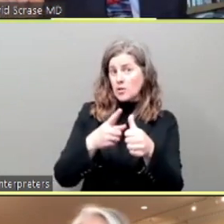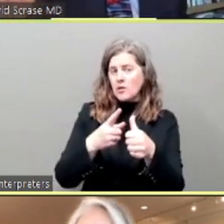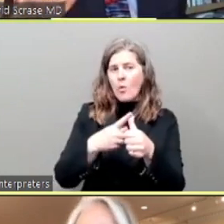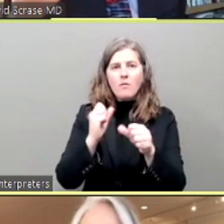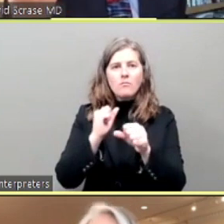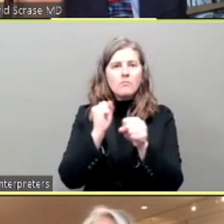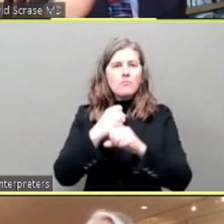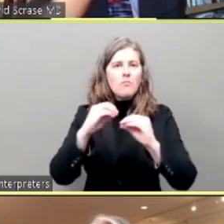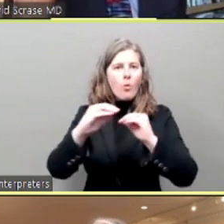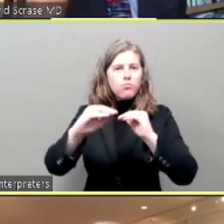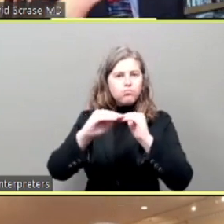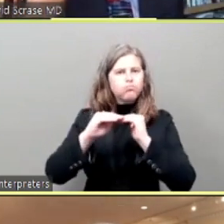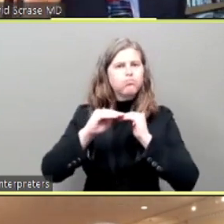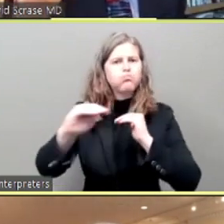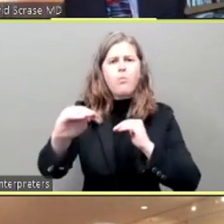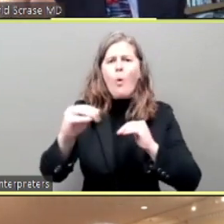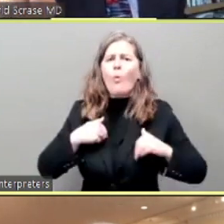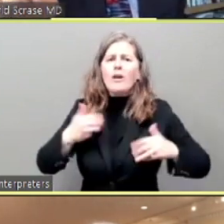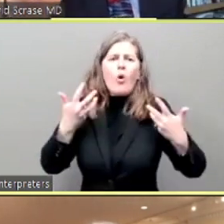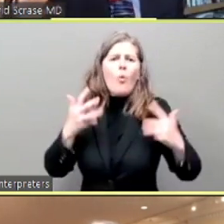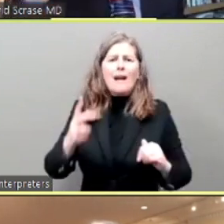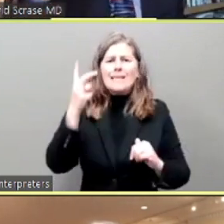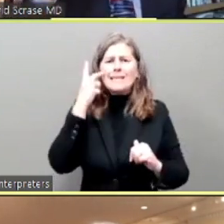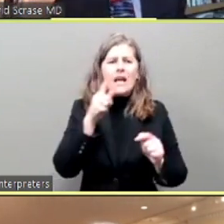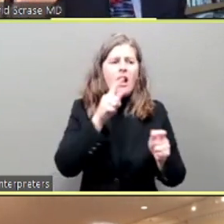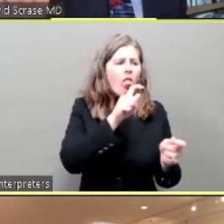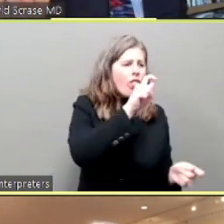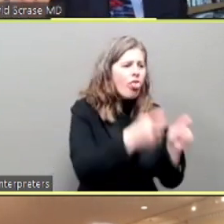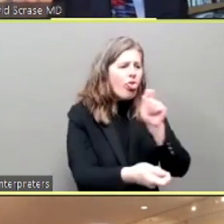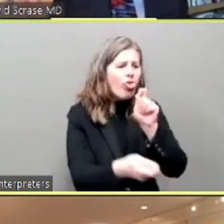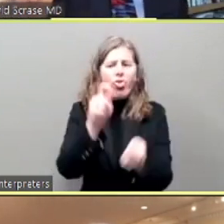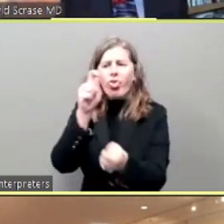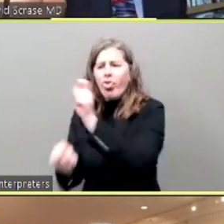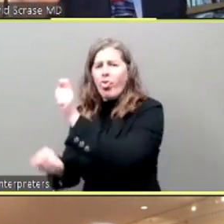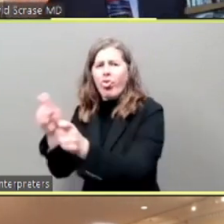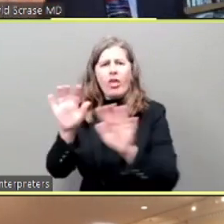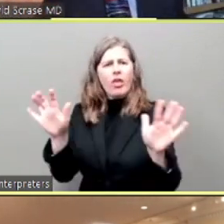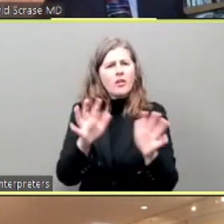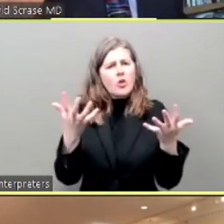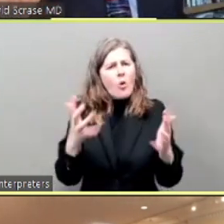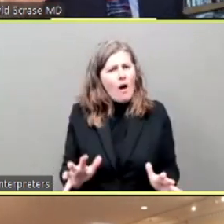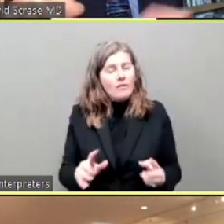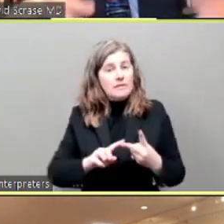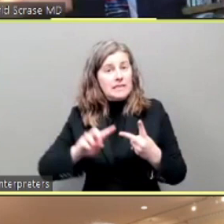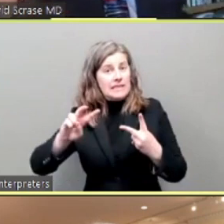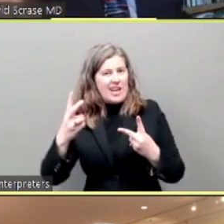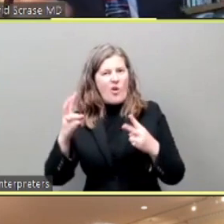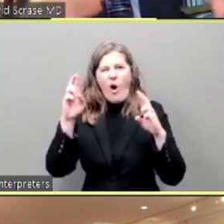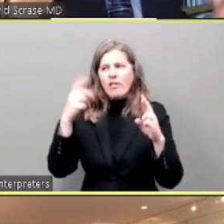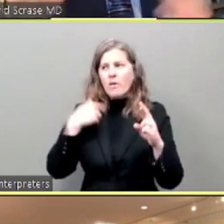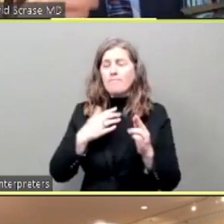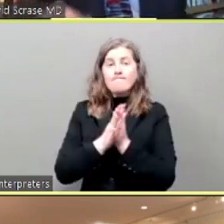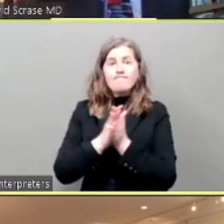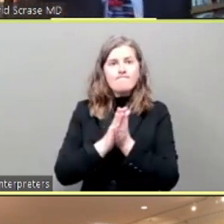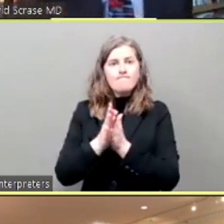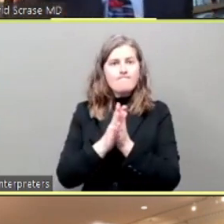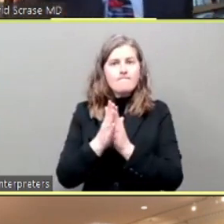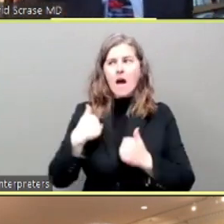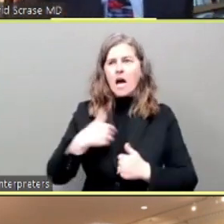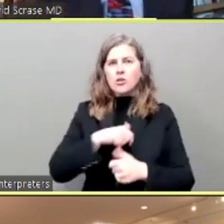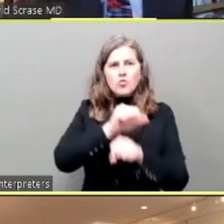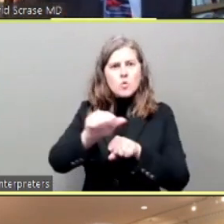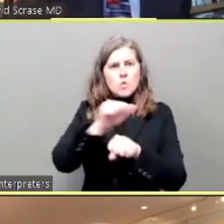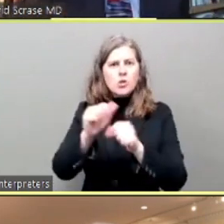stability. We don't want to see counties bouncing back and forth. 2, it will, hopefully incentivize all of us to work to get